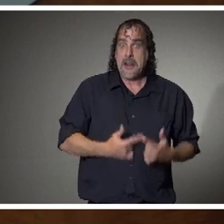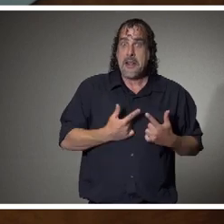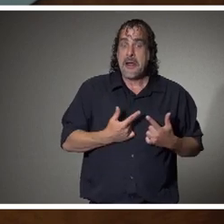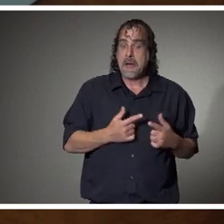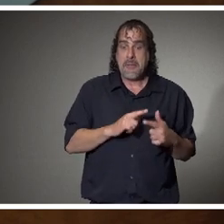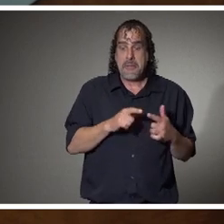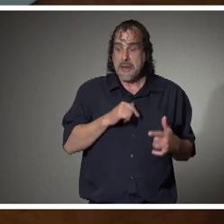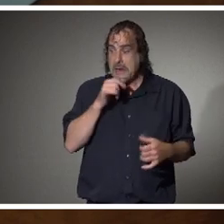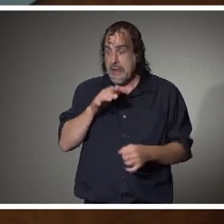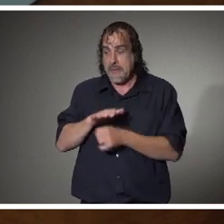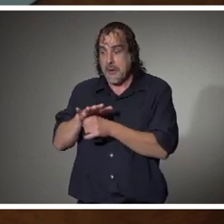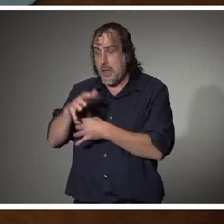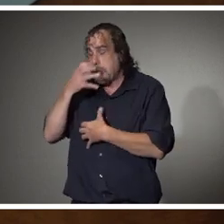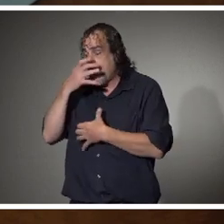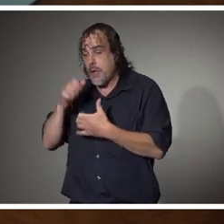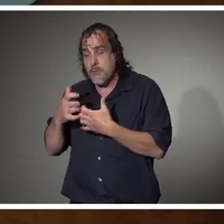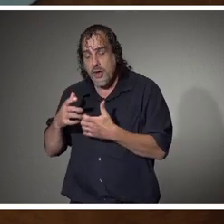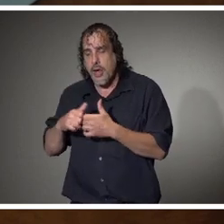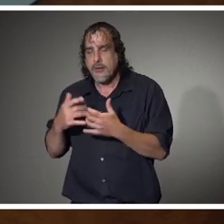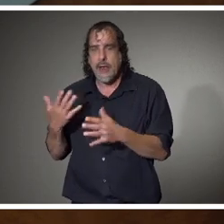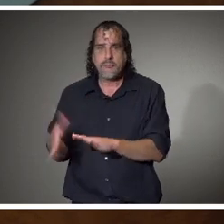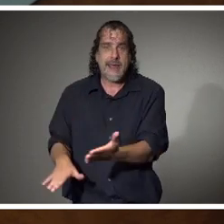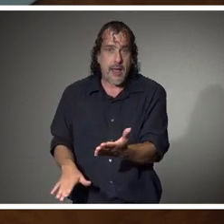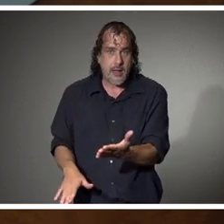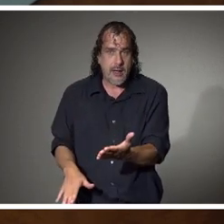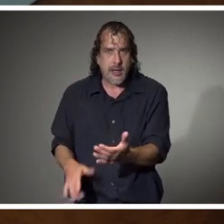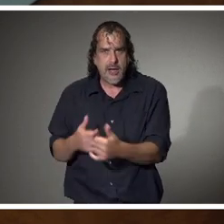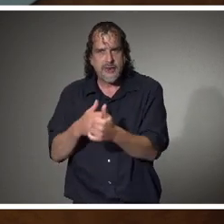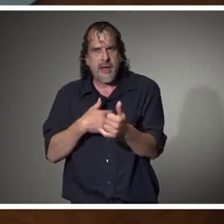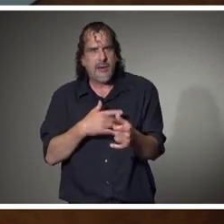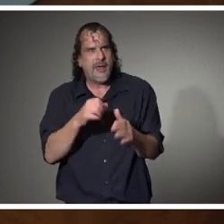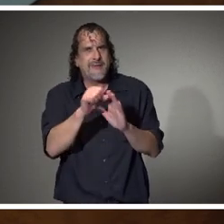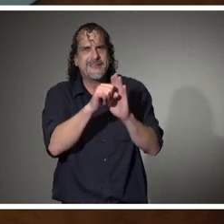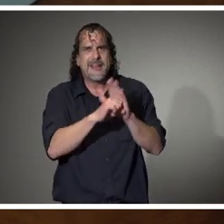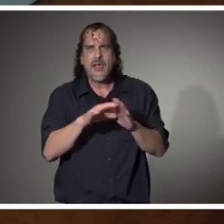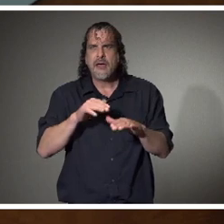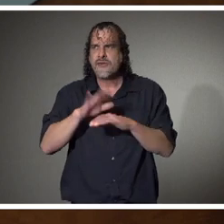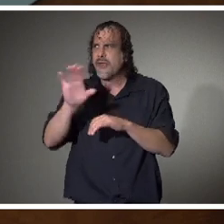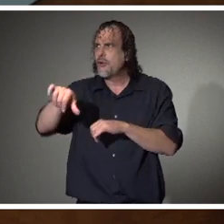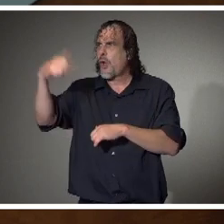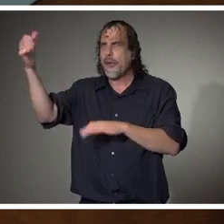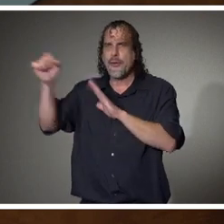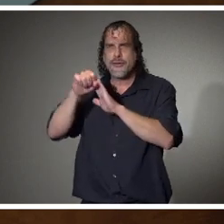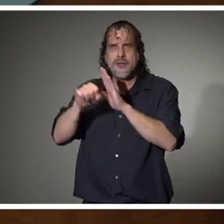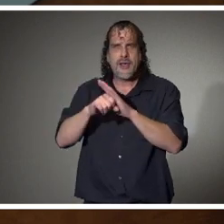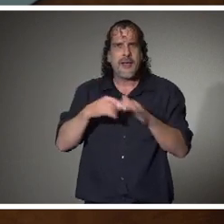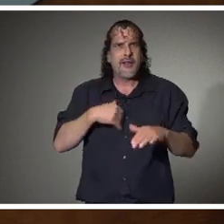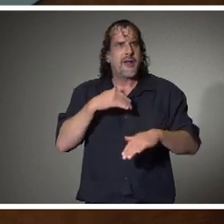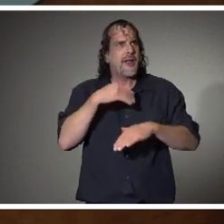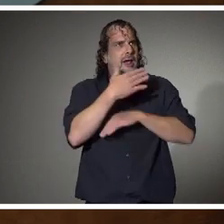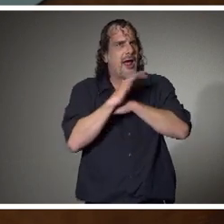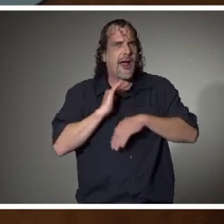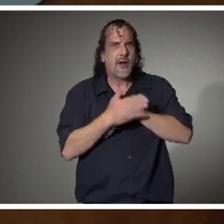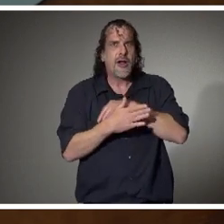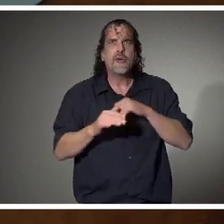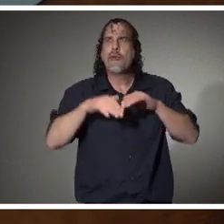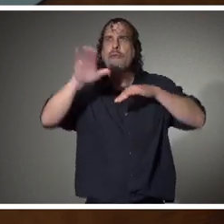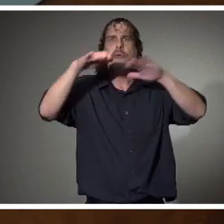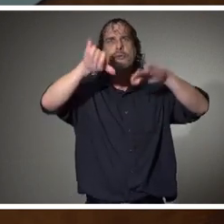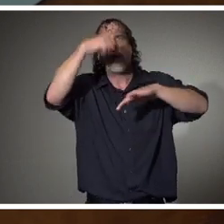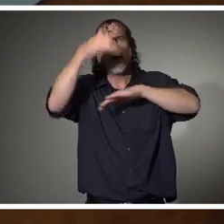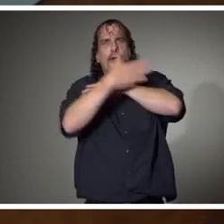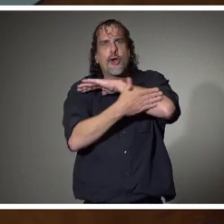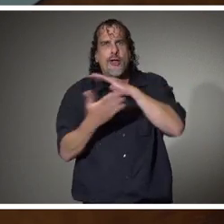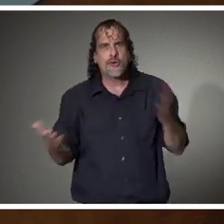we didn't have adequate ventilators. Now we have states sending ventilators to other states, and we have our country sending ventilators to other countries. In